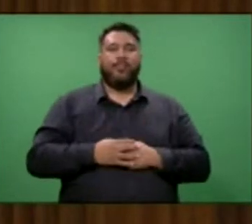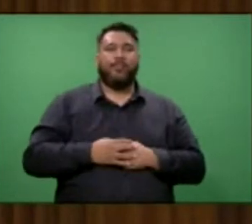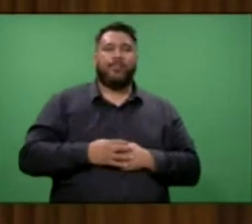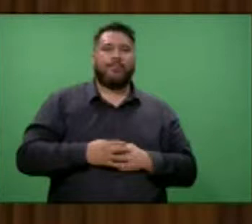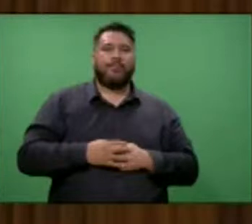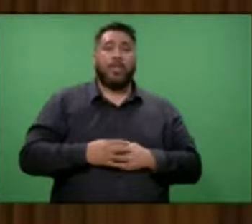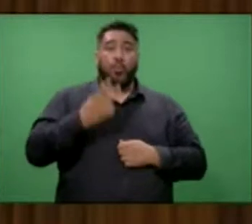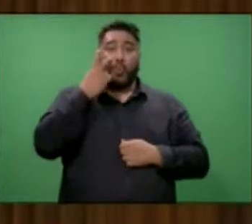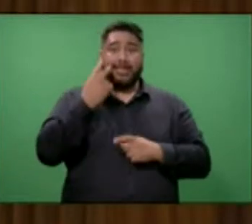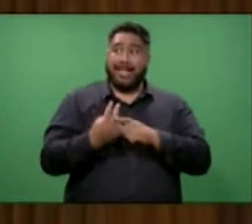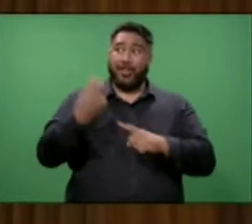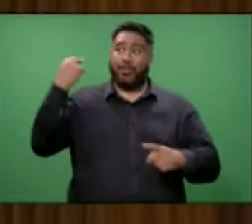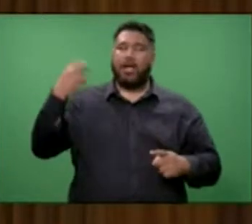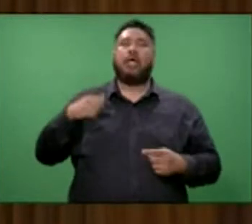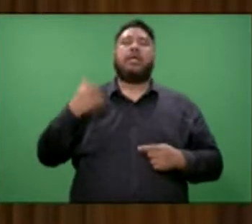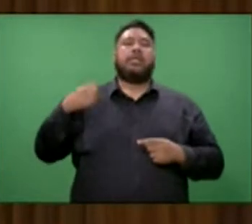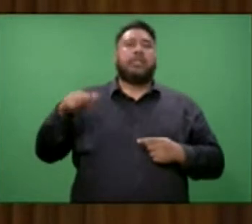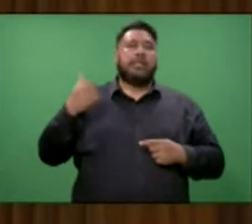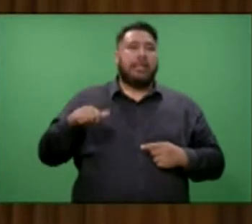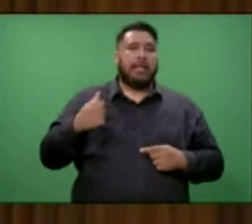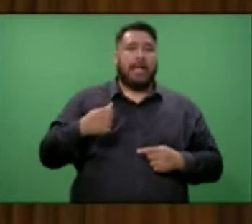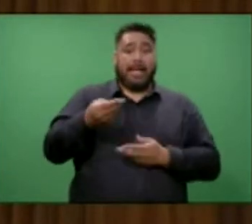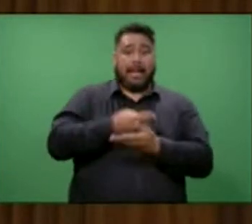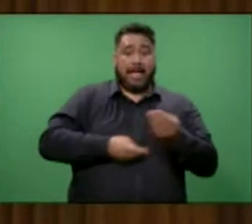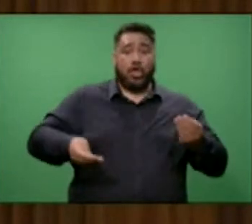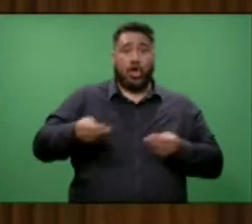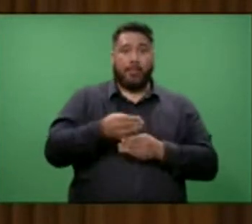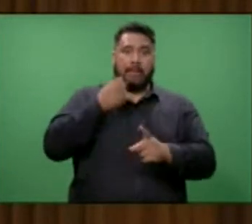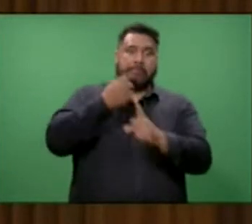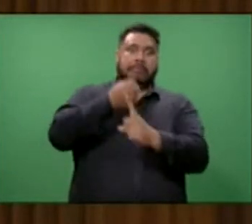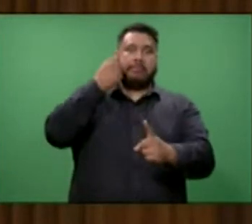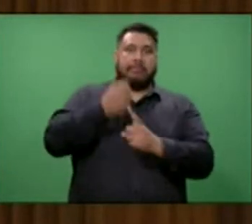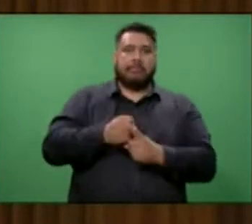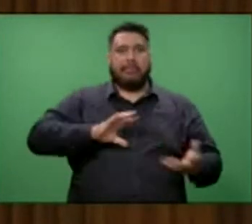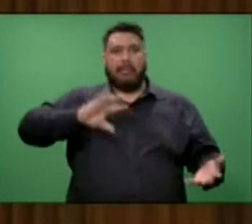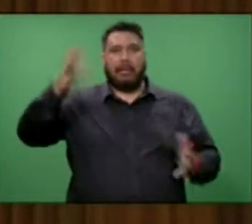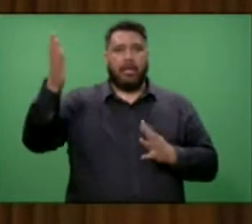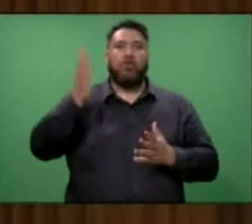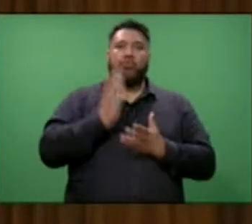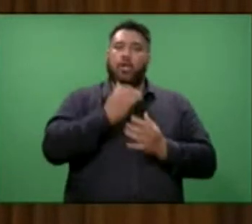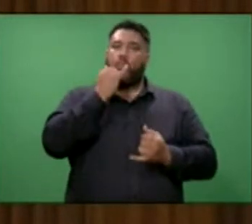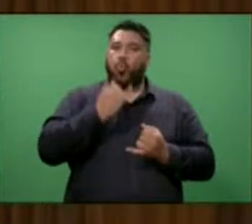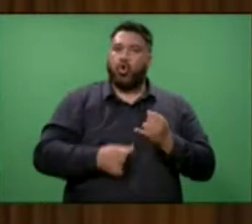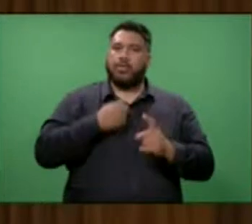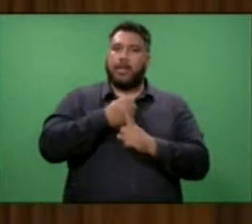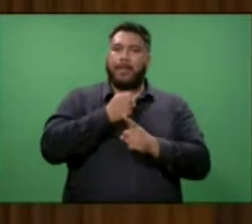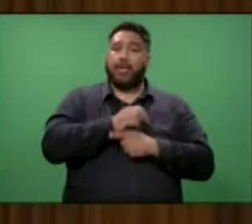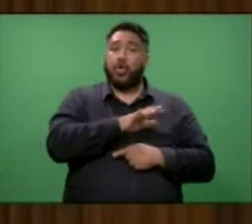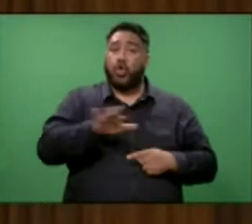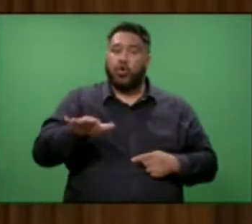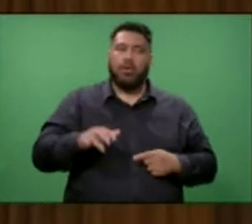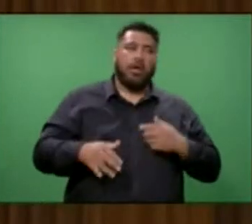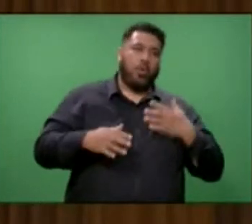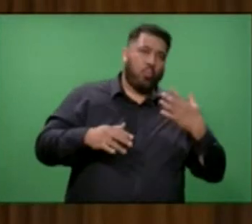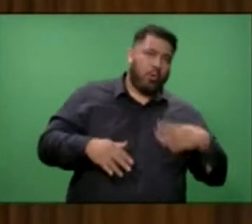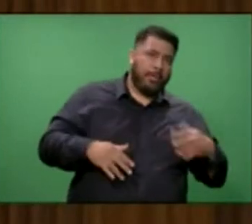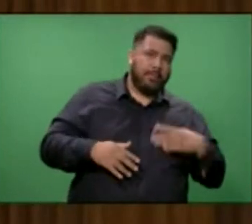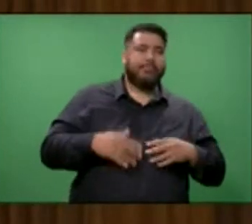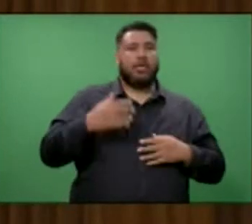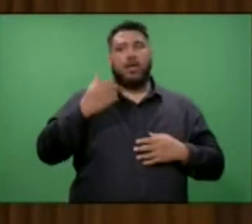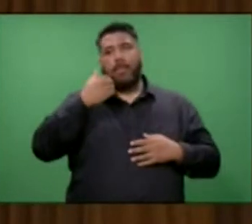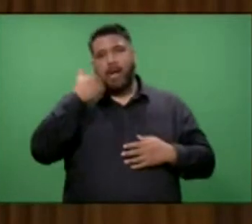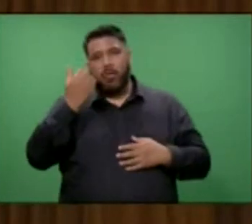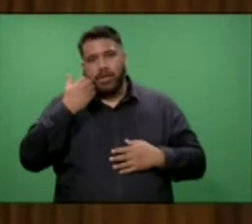History shows that significant economic events have a disproportionate impact on women, Māori and Pacific